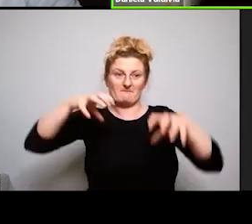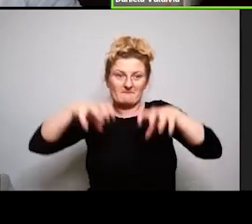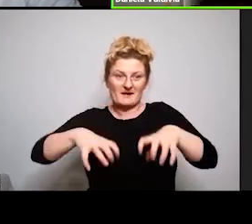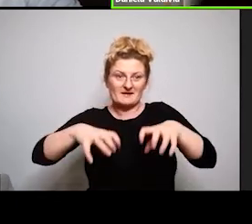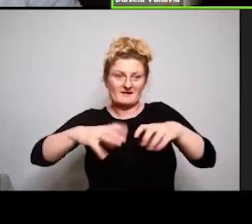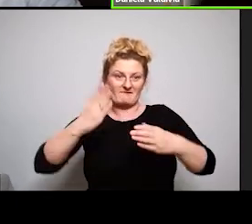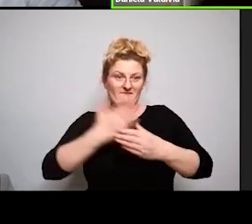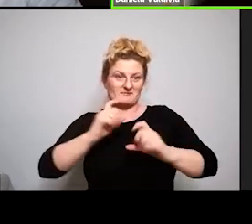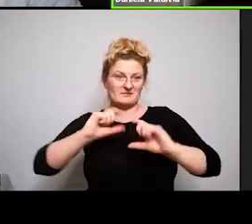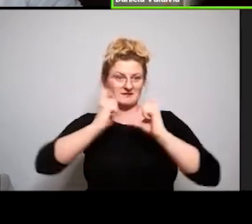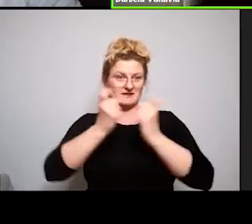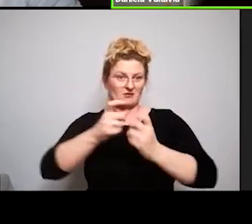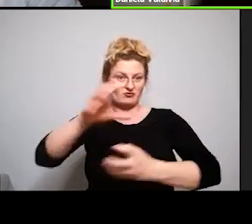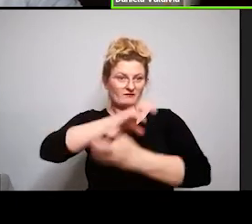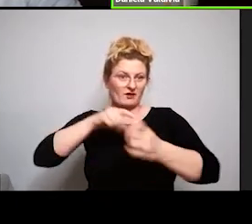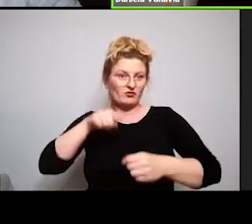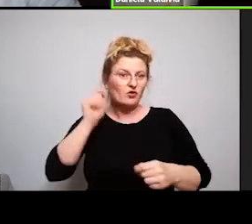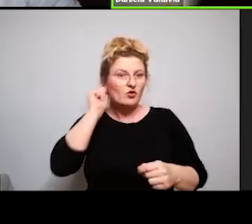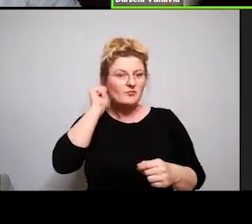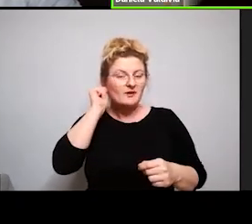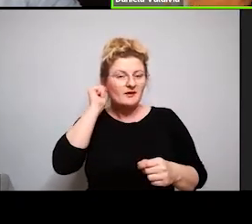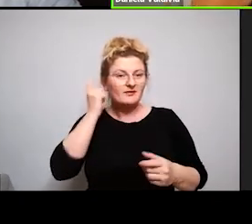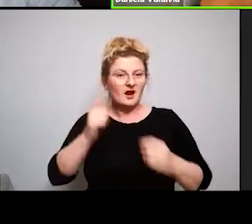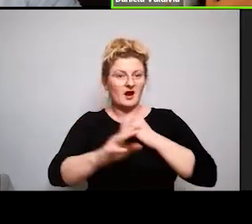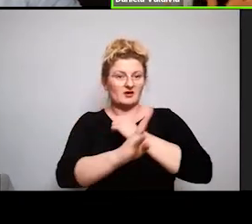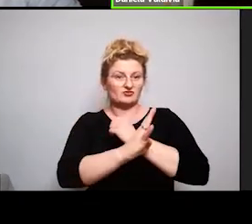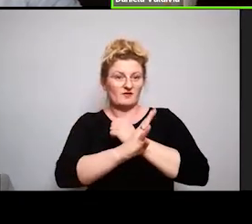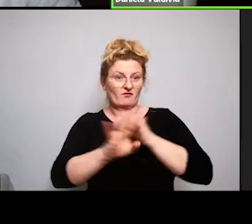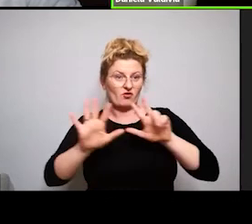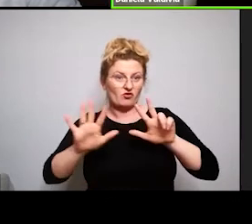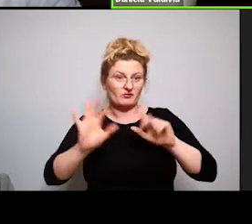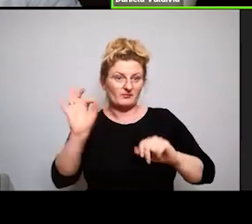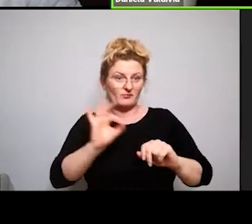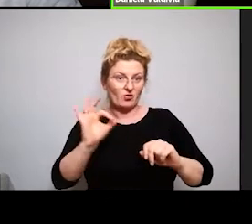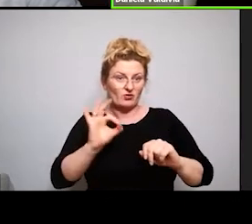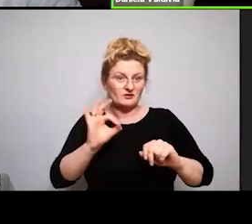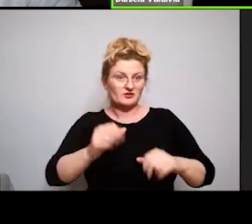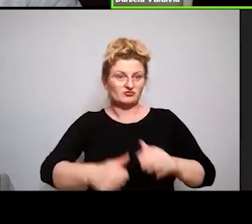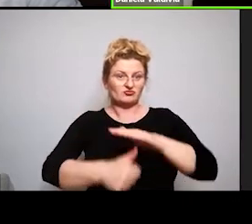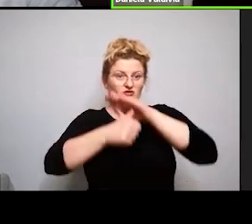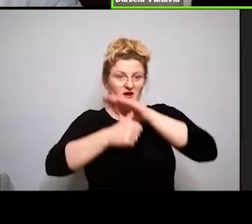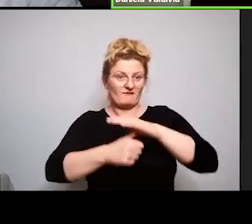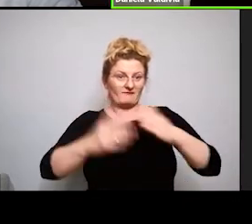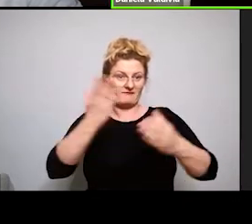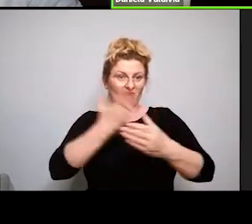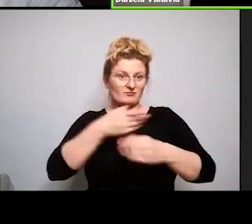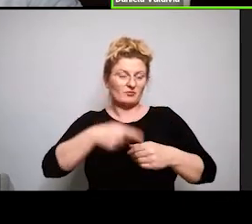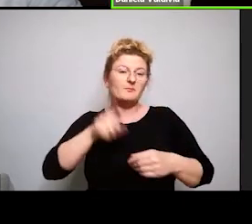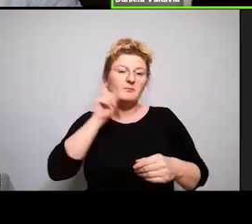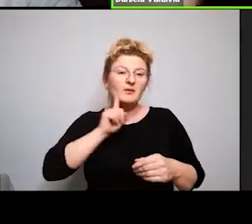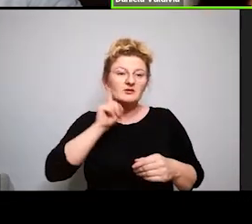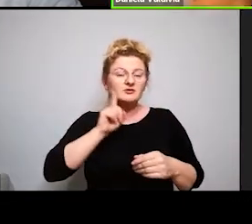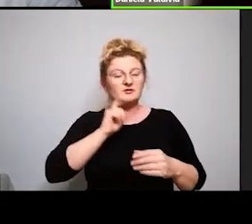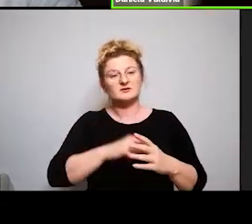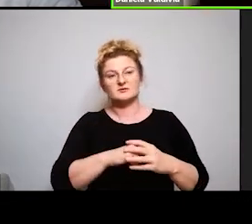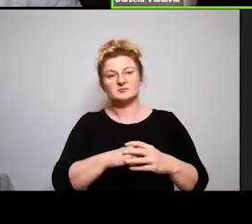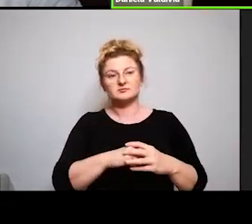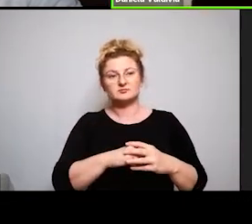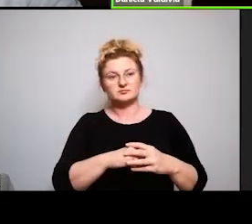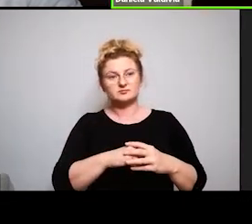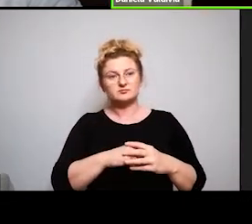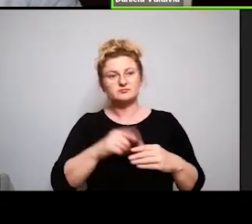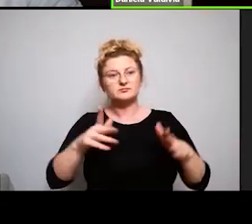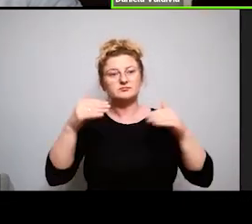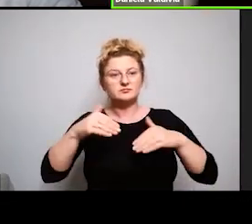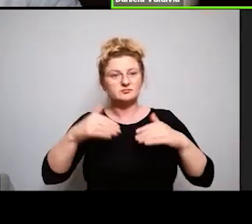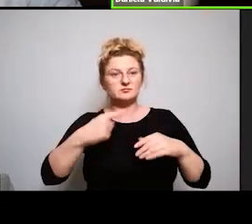men have always, well, not always, but I would say men are not so comfortable in our